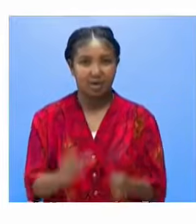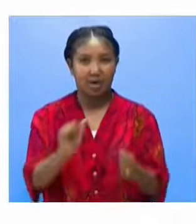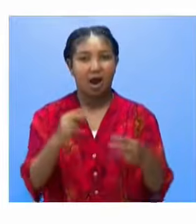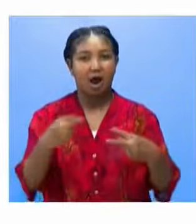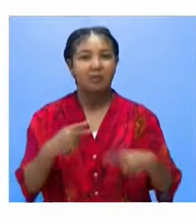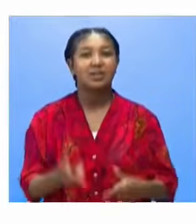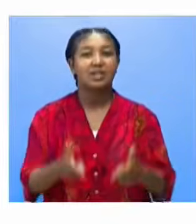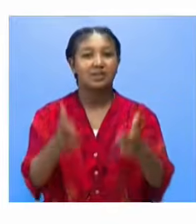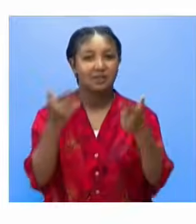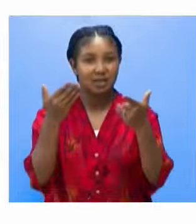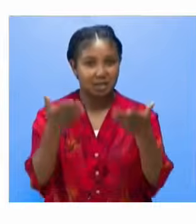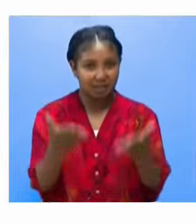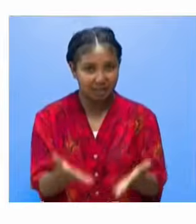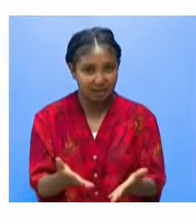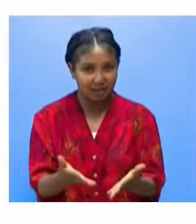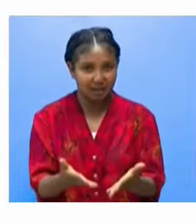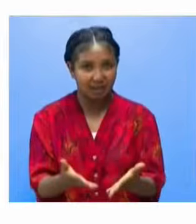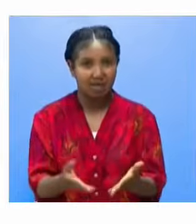have lived here